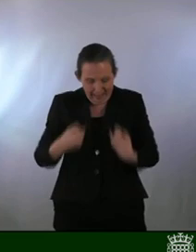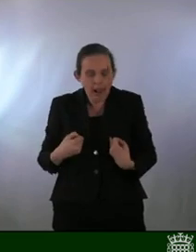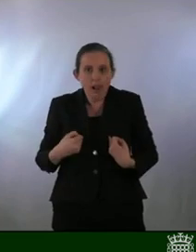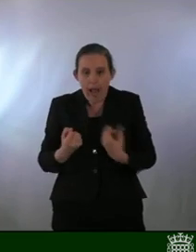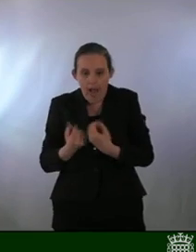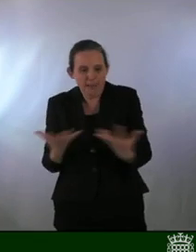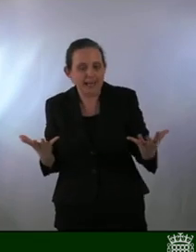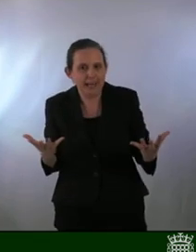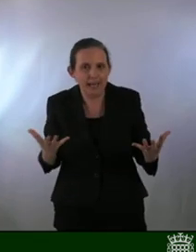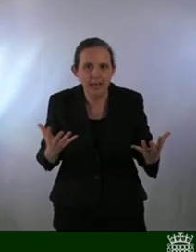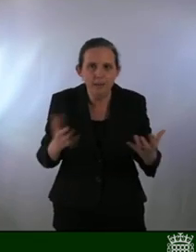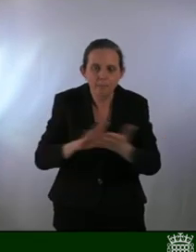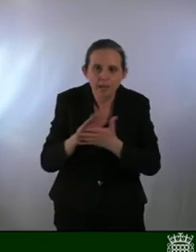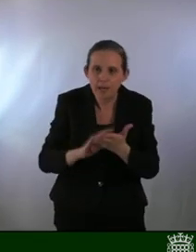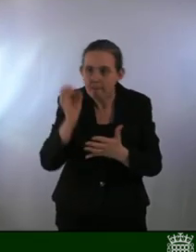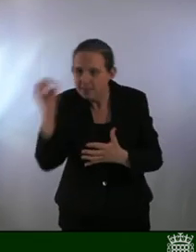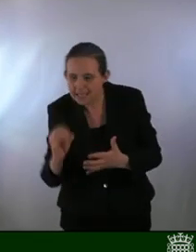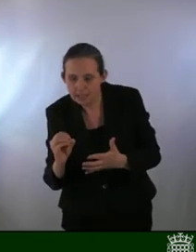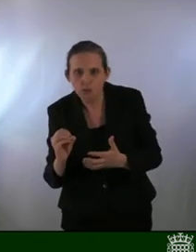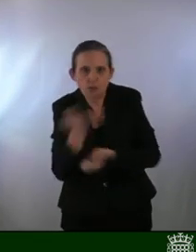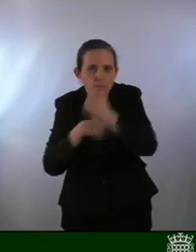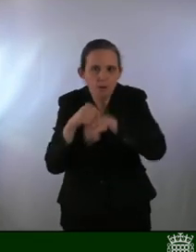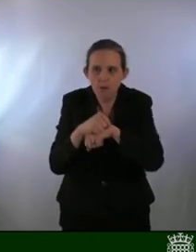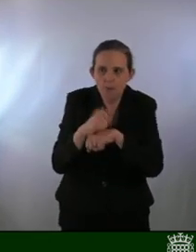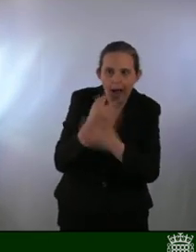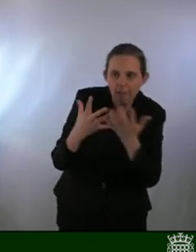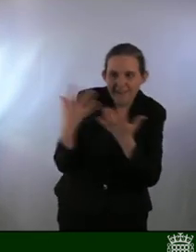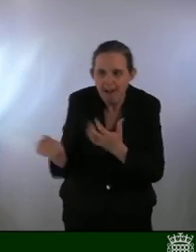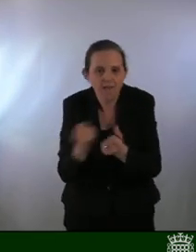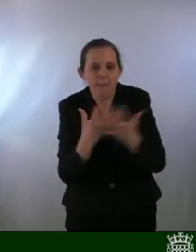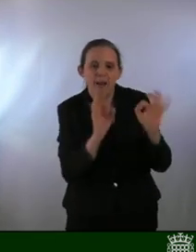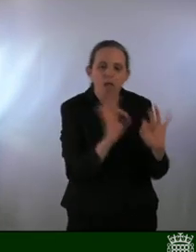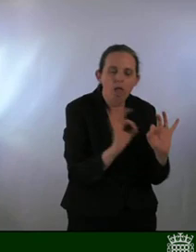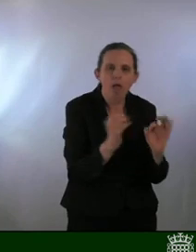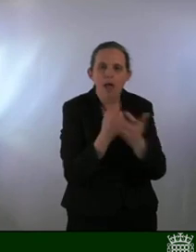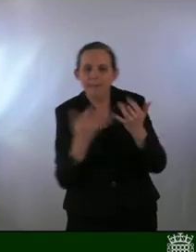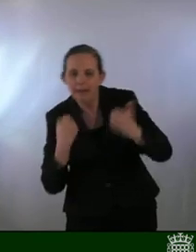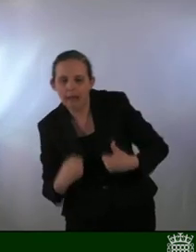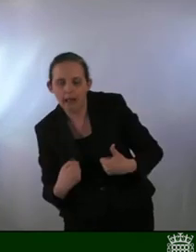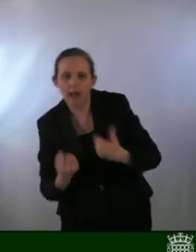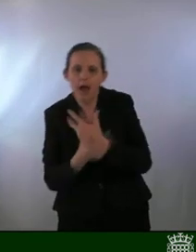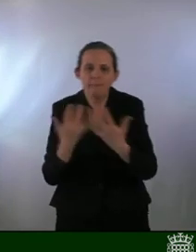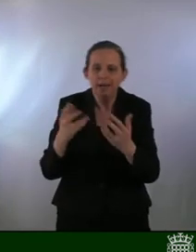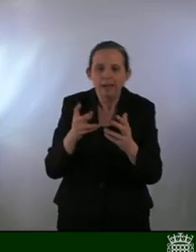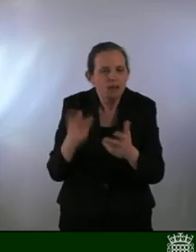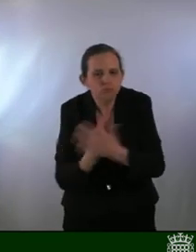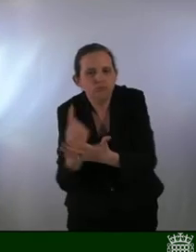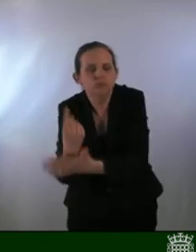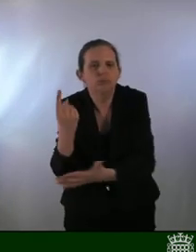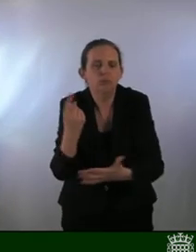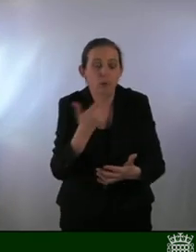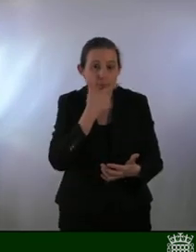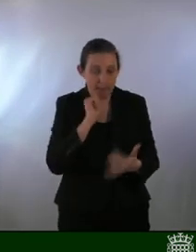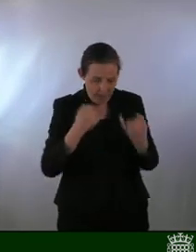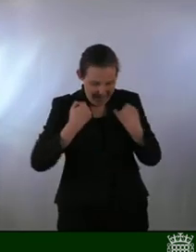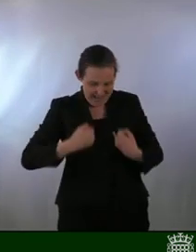time. Otherwise, the percentage of immunity would be unknown. And people who are ill, especially those who work in the NHS, in the